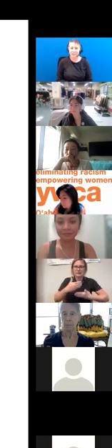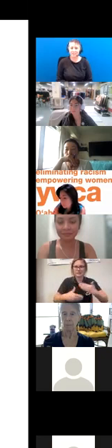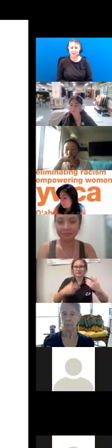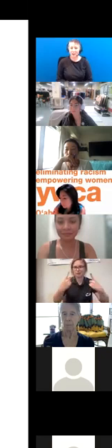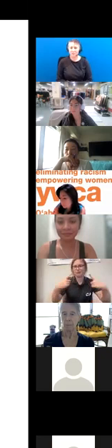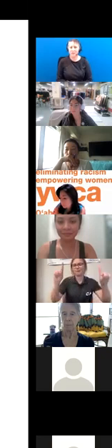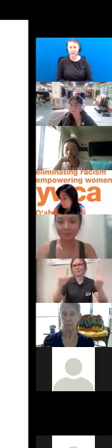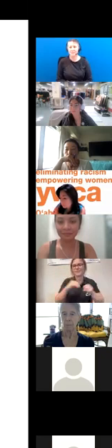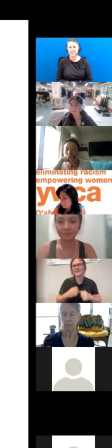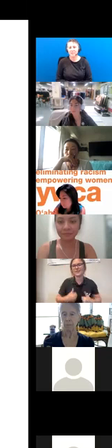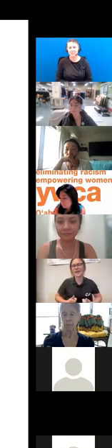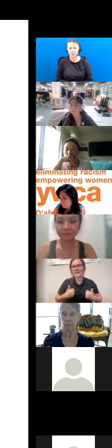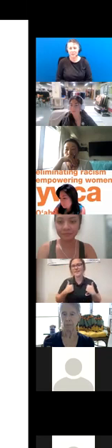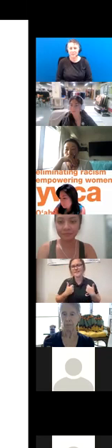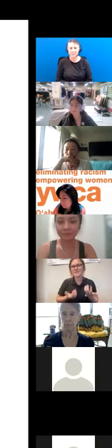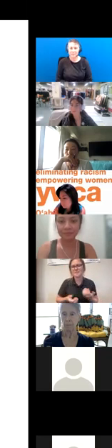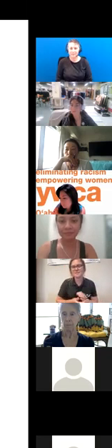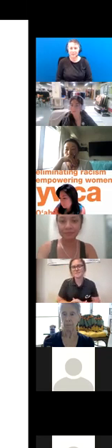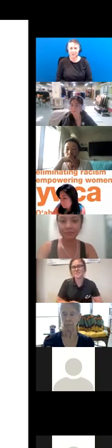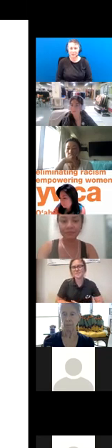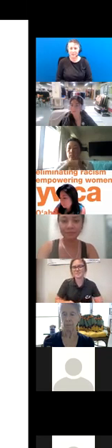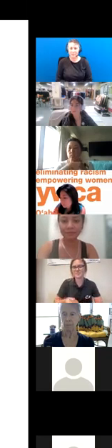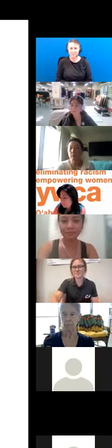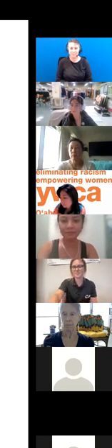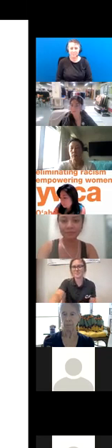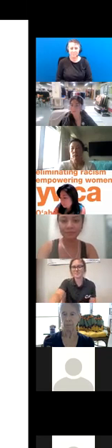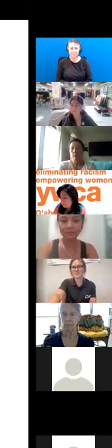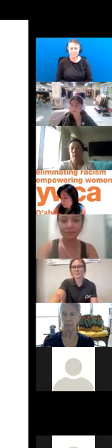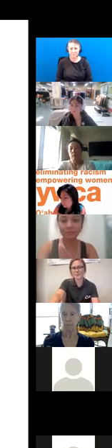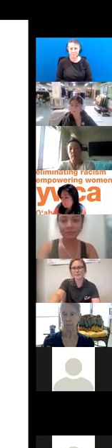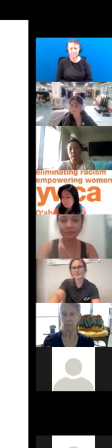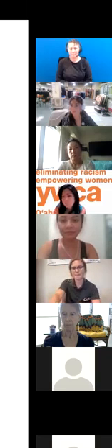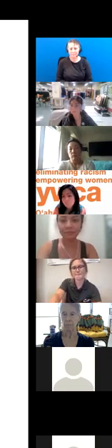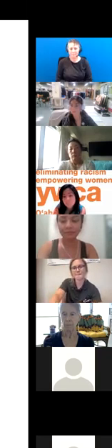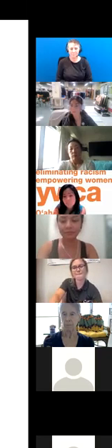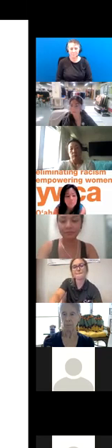really value that to help them succeed in life.